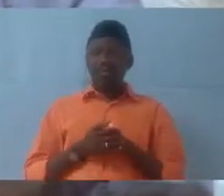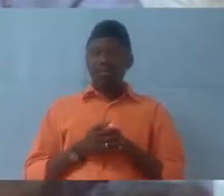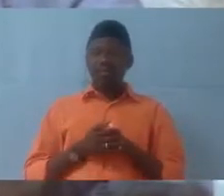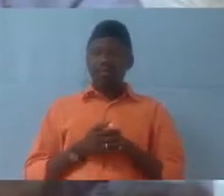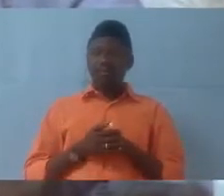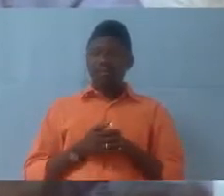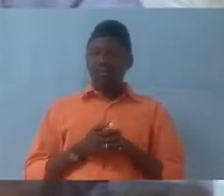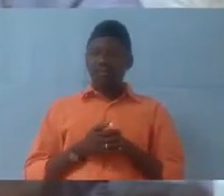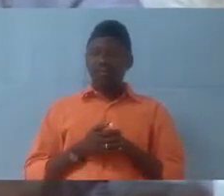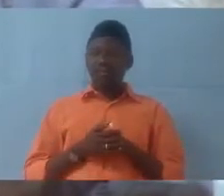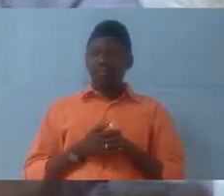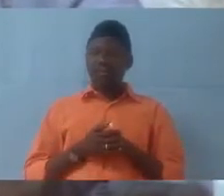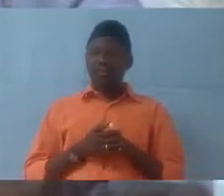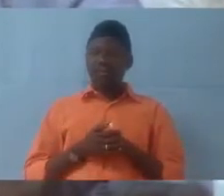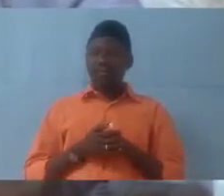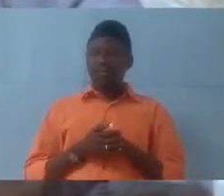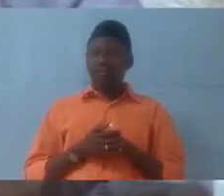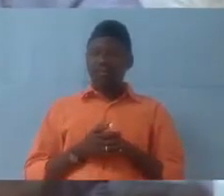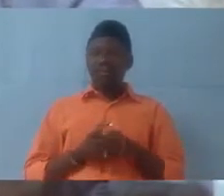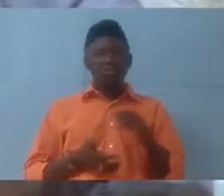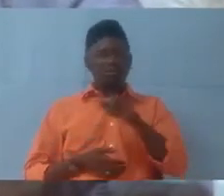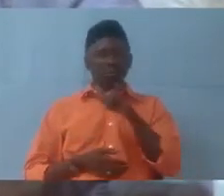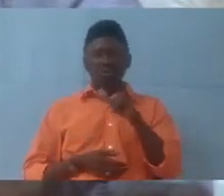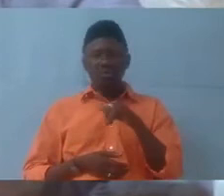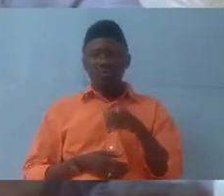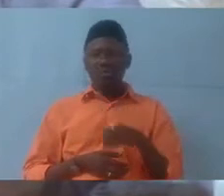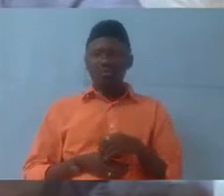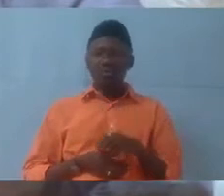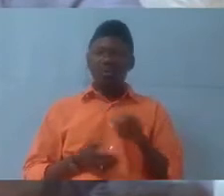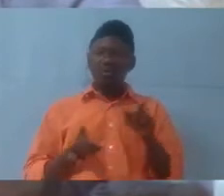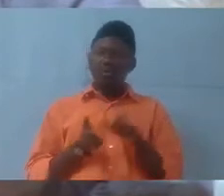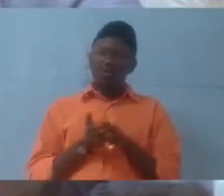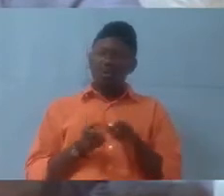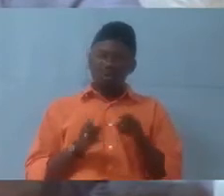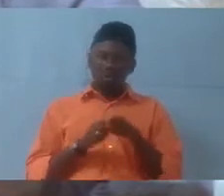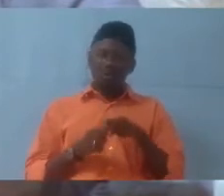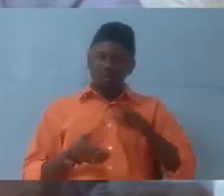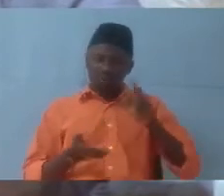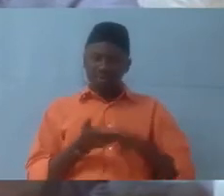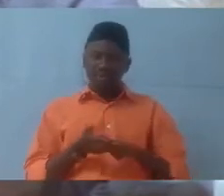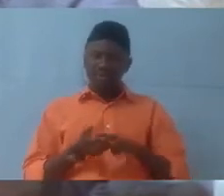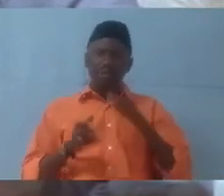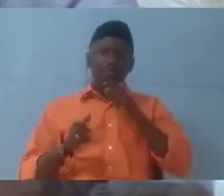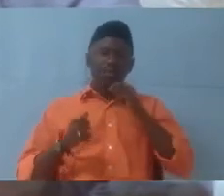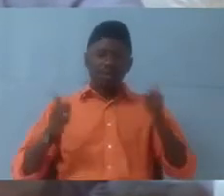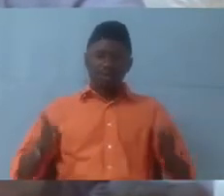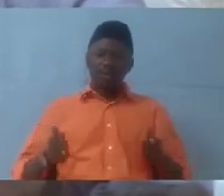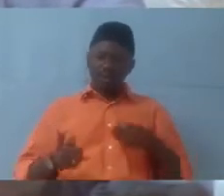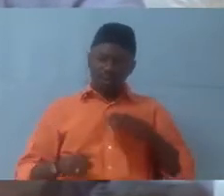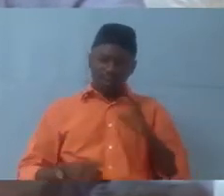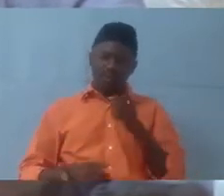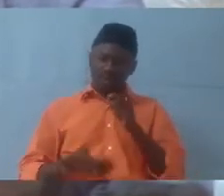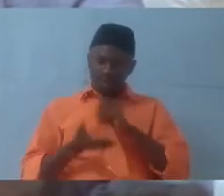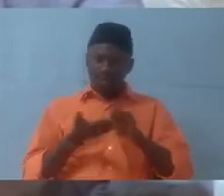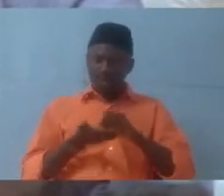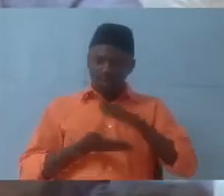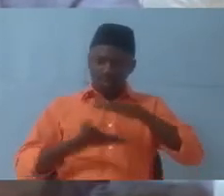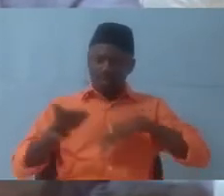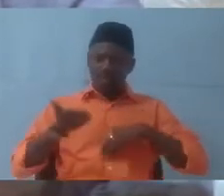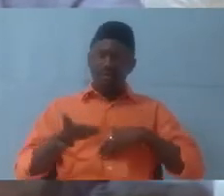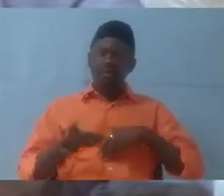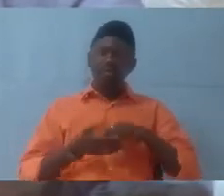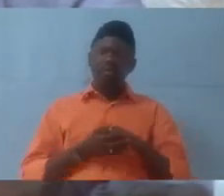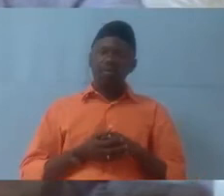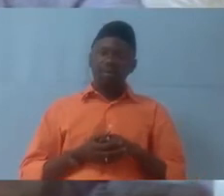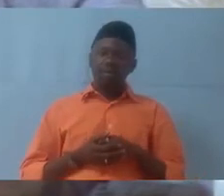would instruct him to do so. Which one? With your permission, Chair, he can write it down. On a piece of paper. Yes, thank you.